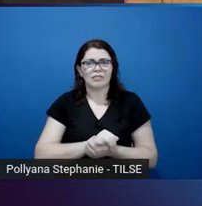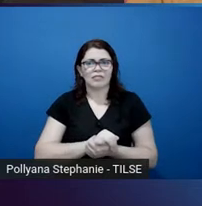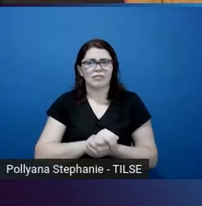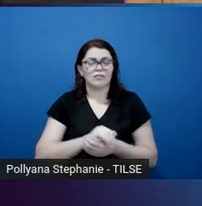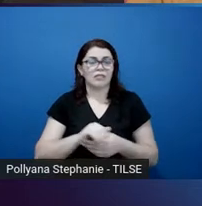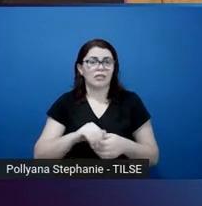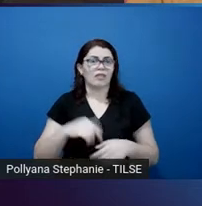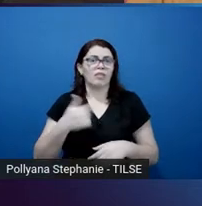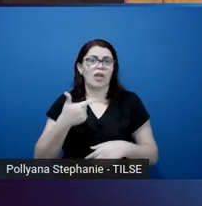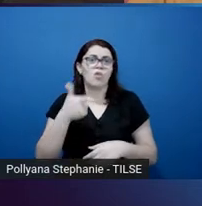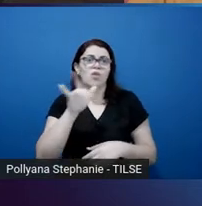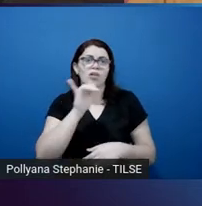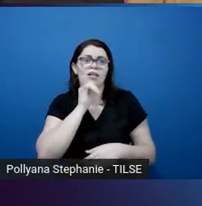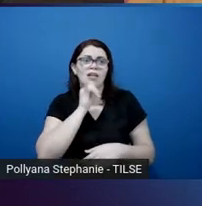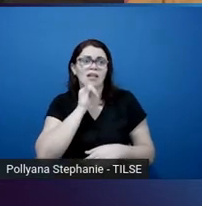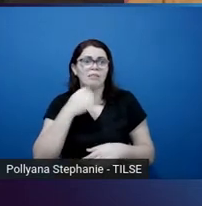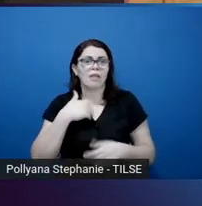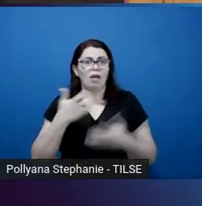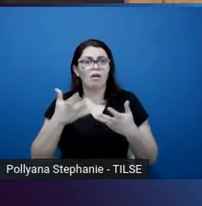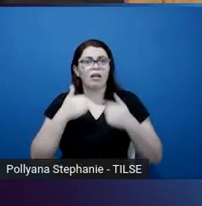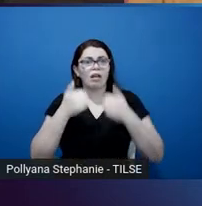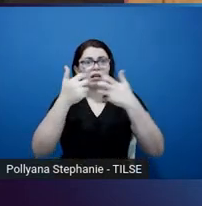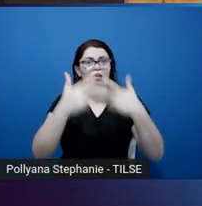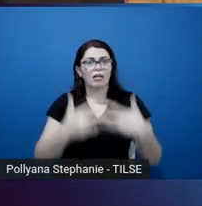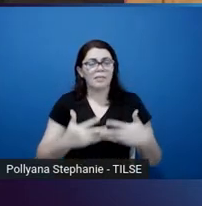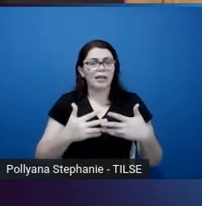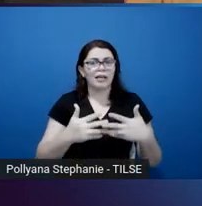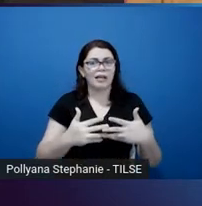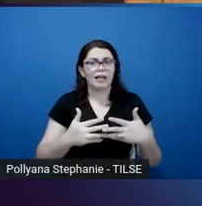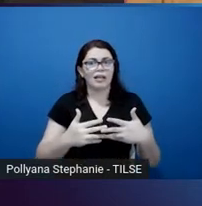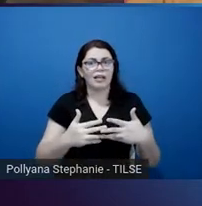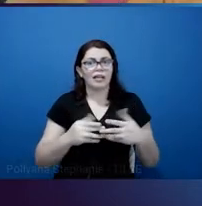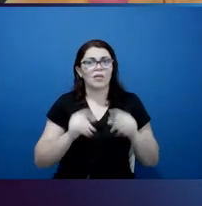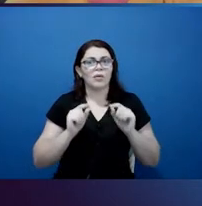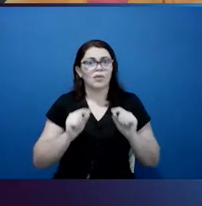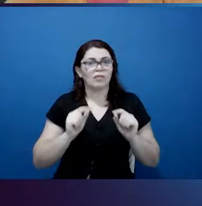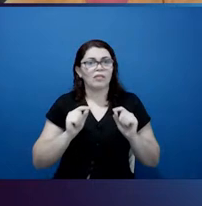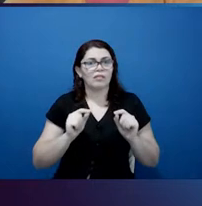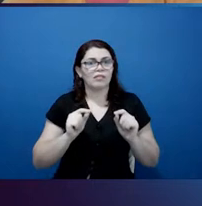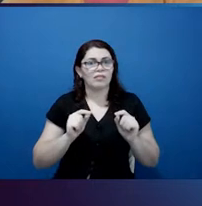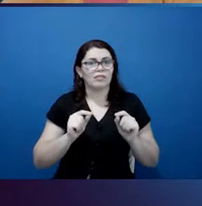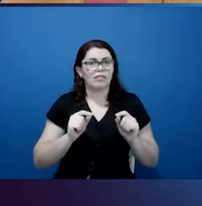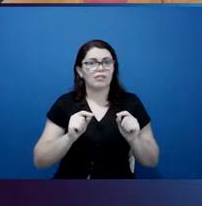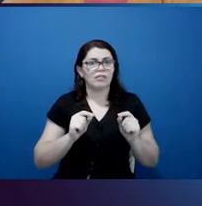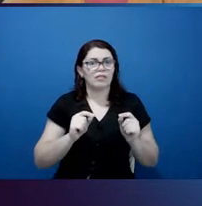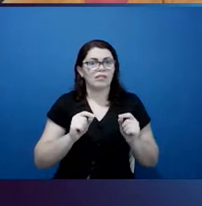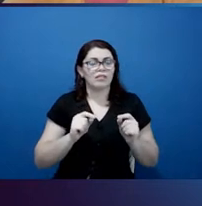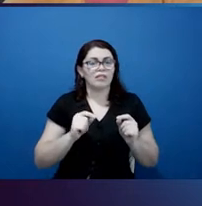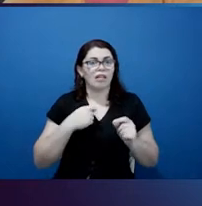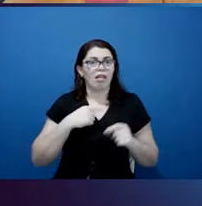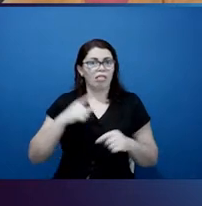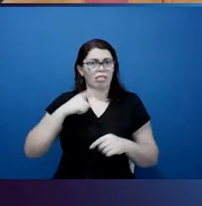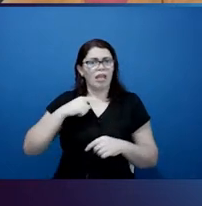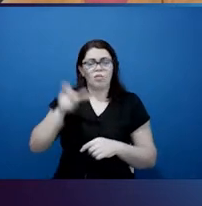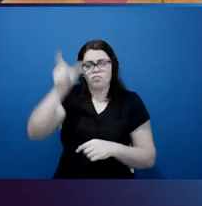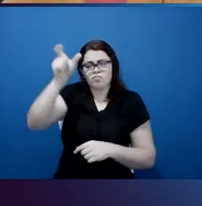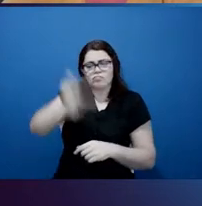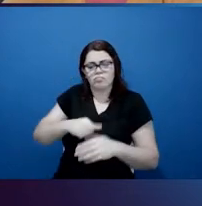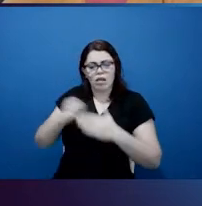that I wanted to give was this prominent publisher.